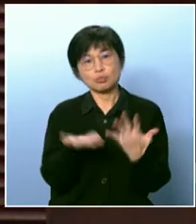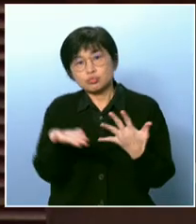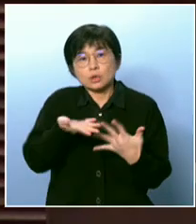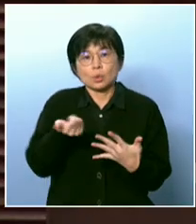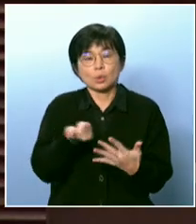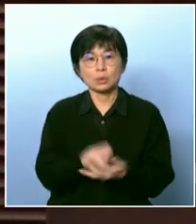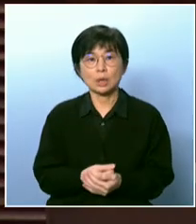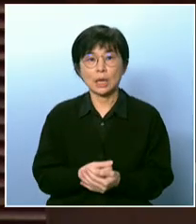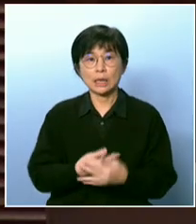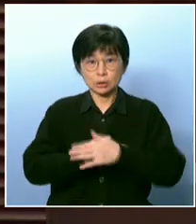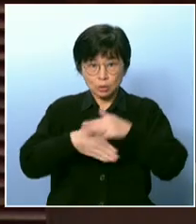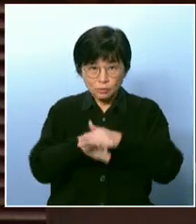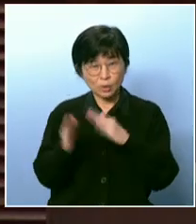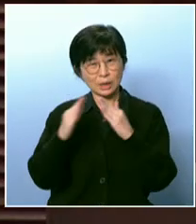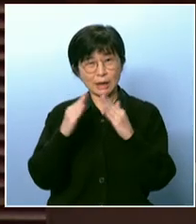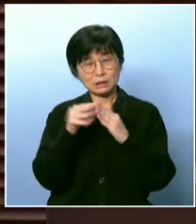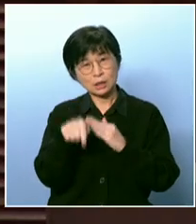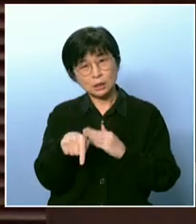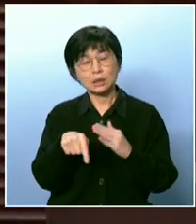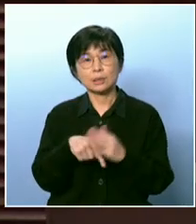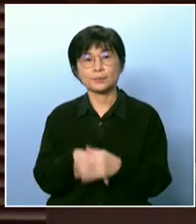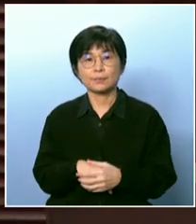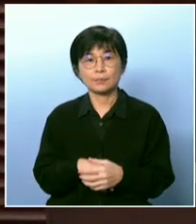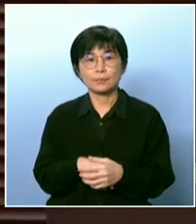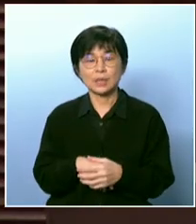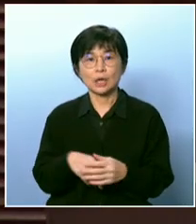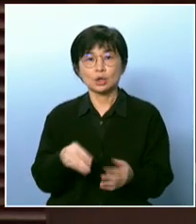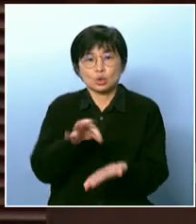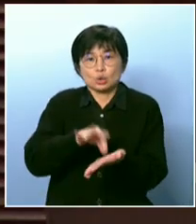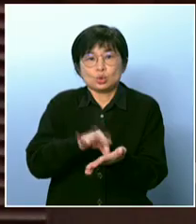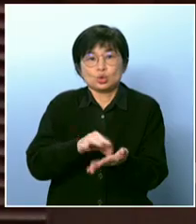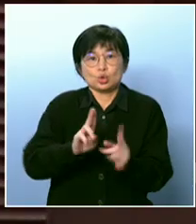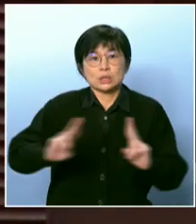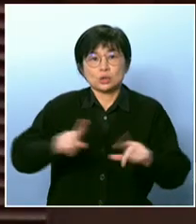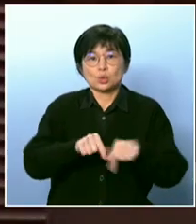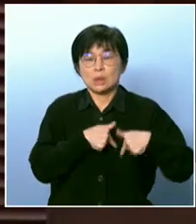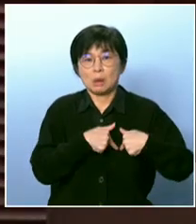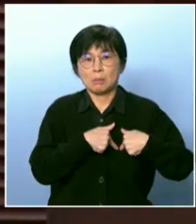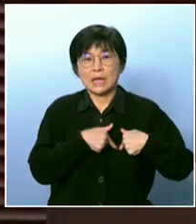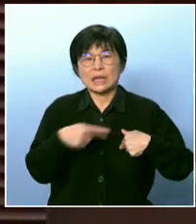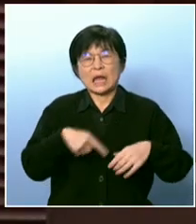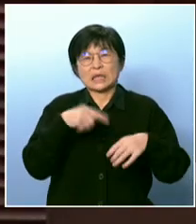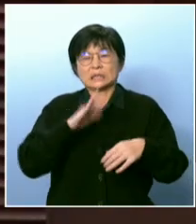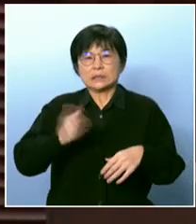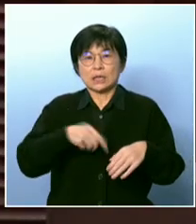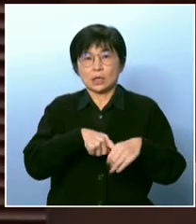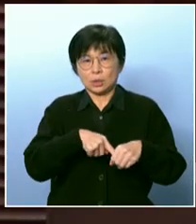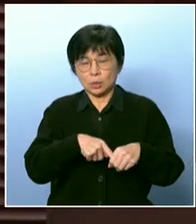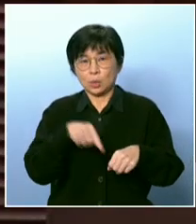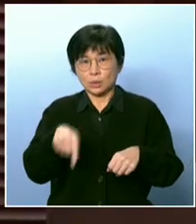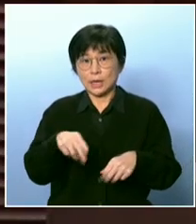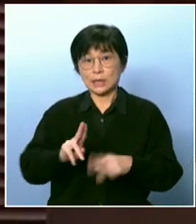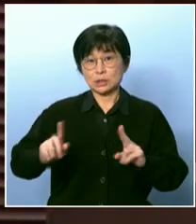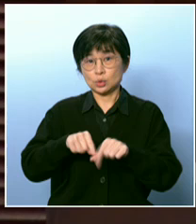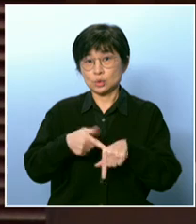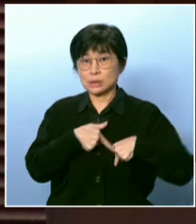findings, there was a positive impact on the students. And for those living in subdivided